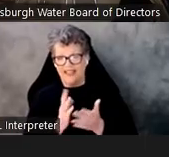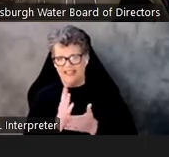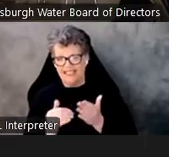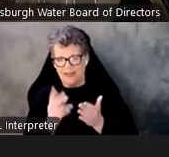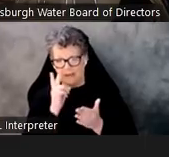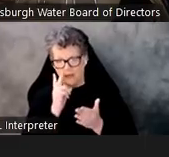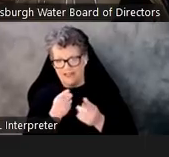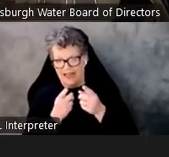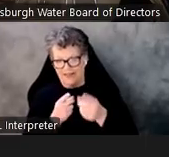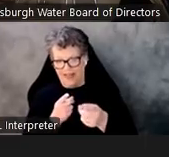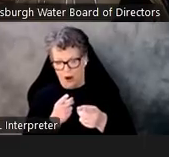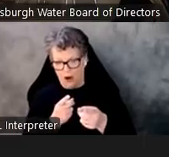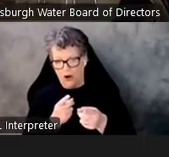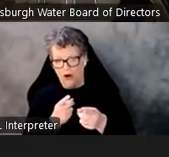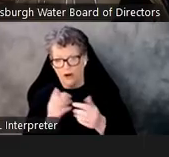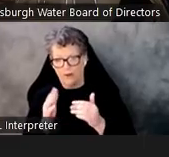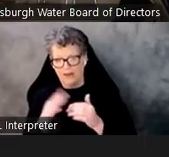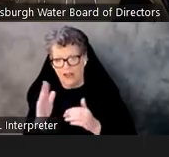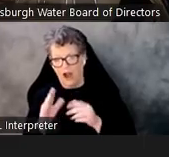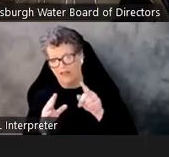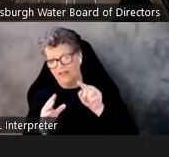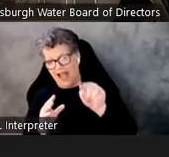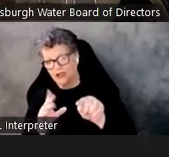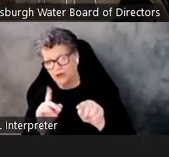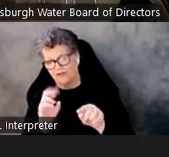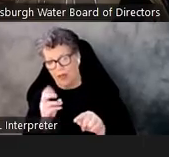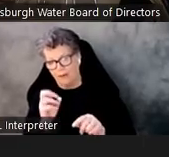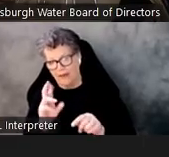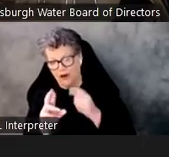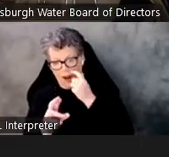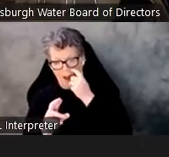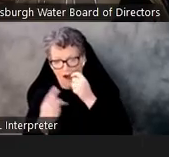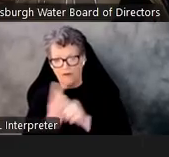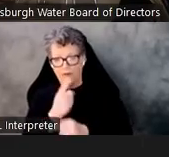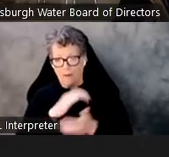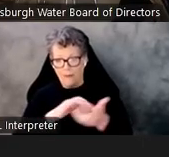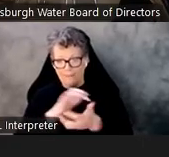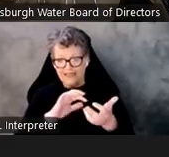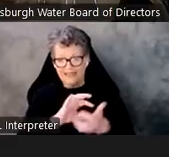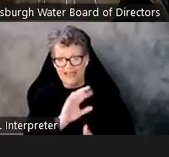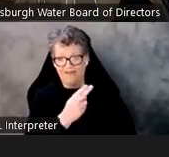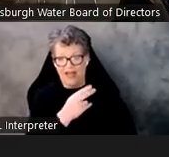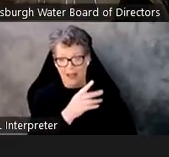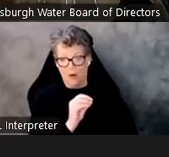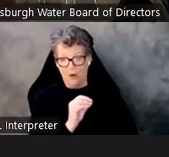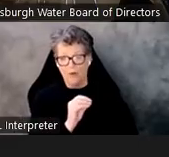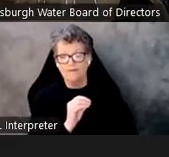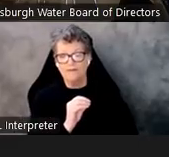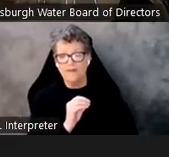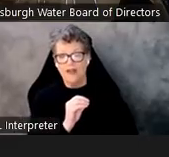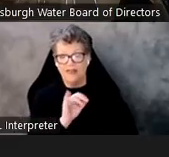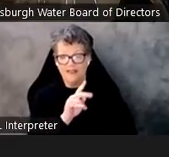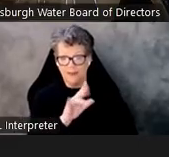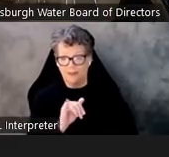seeing there beyond the actual flow meter for proper mixing of the hypo. The supply main piping outside the